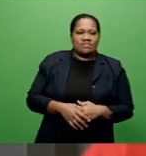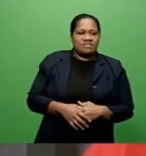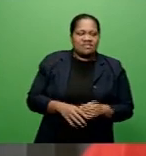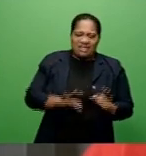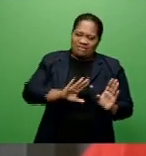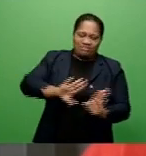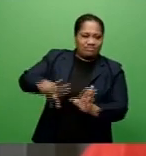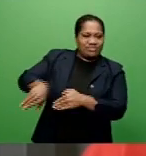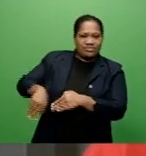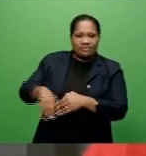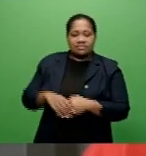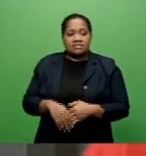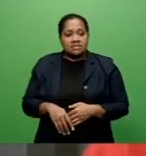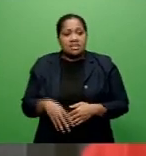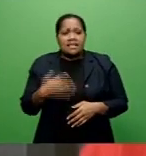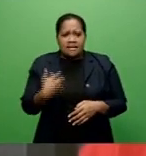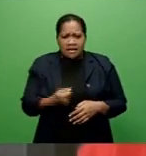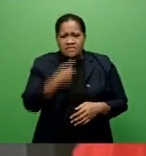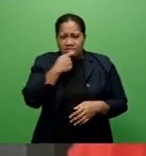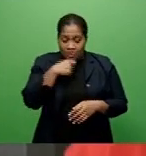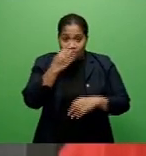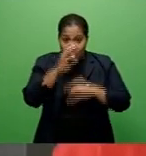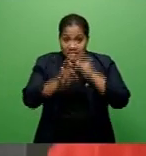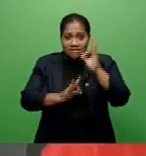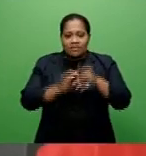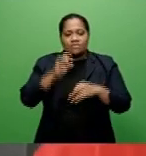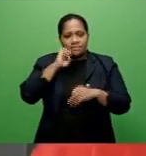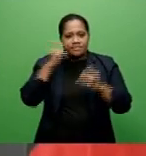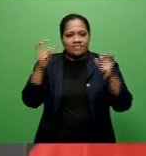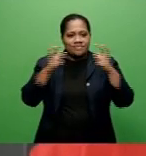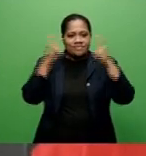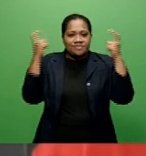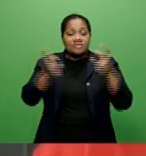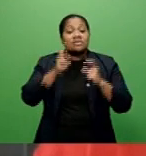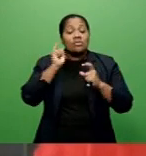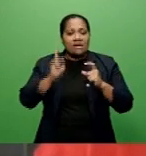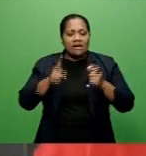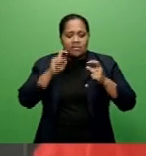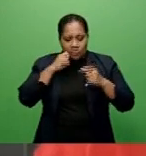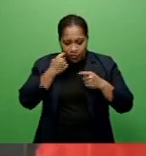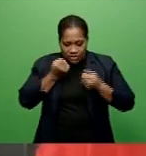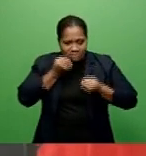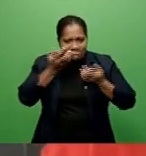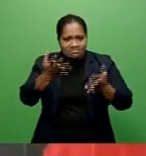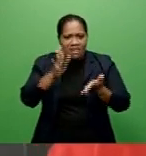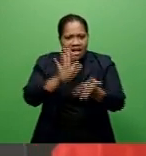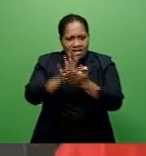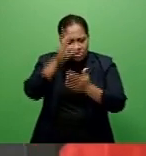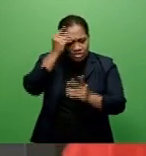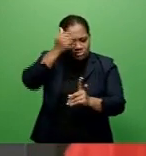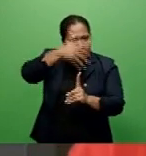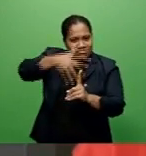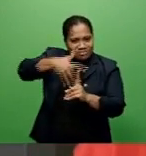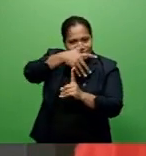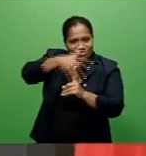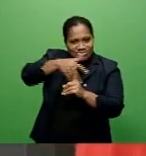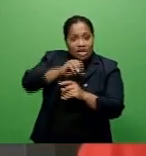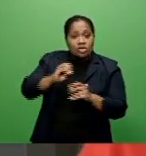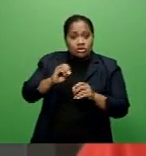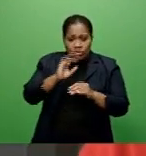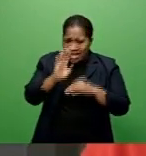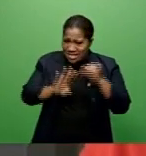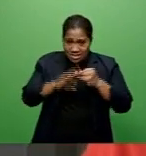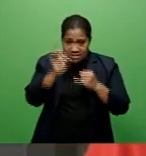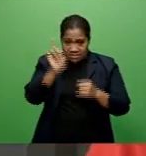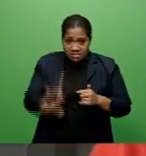There's also a few festivals that we will be celebrating, which will provide an educational background about it, because until today,